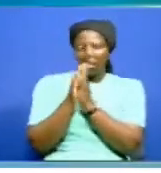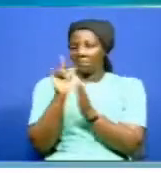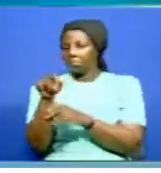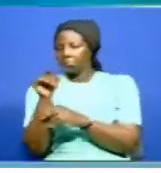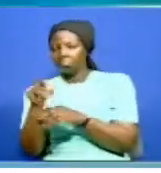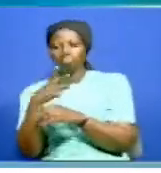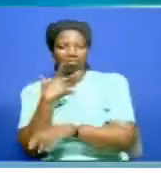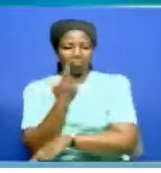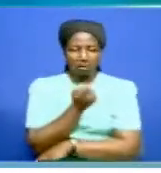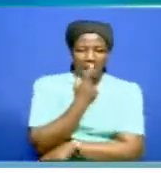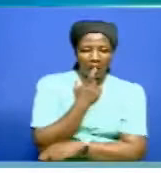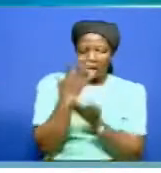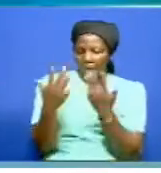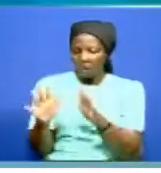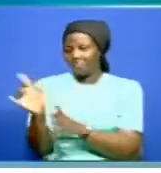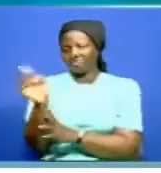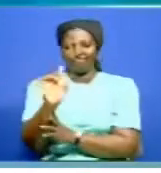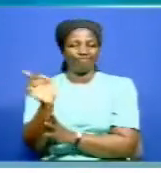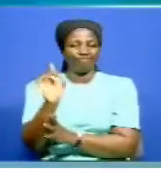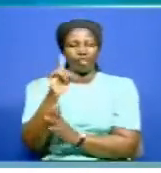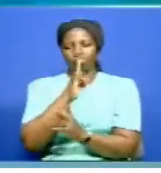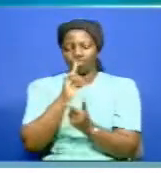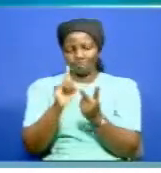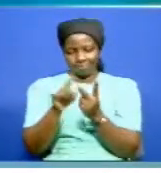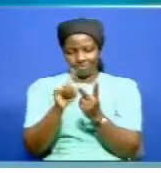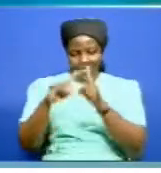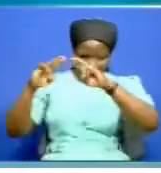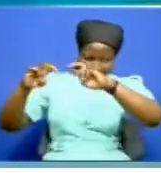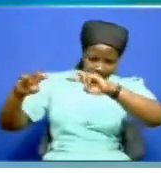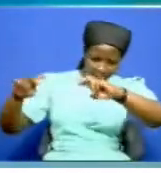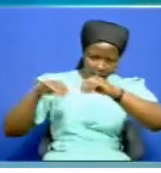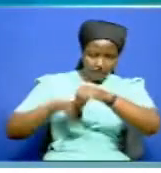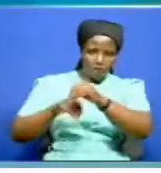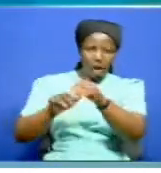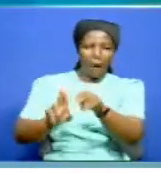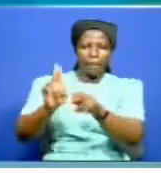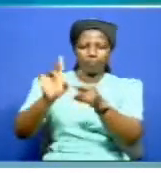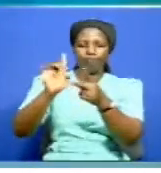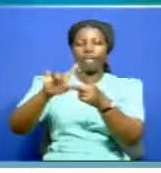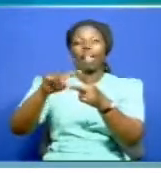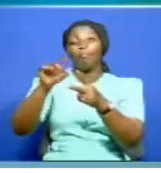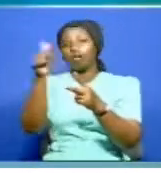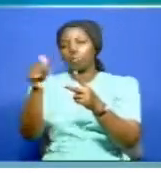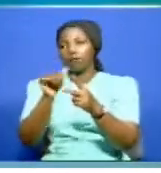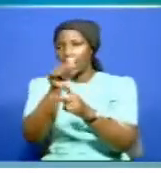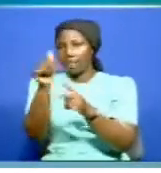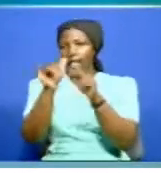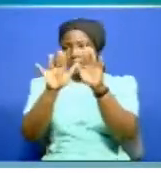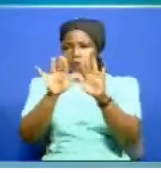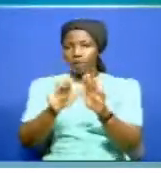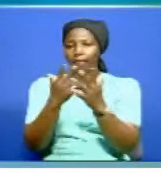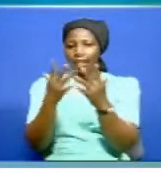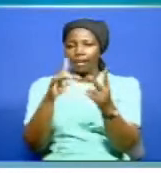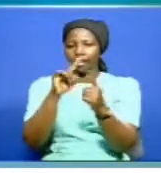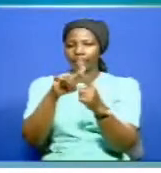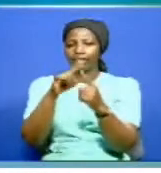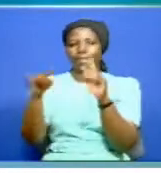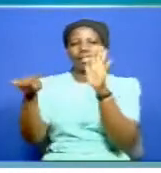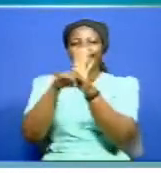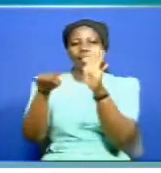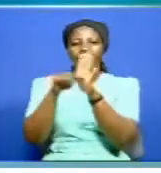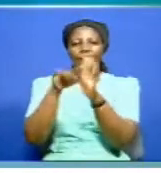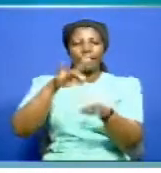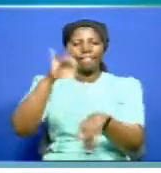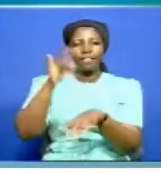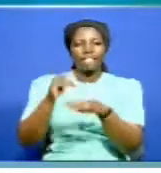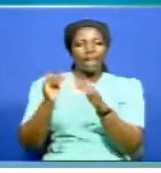tracking, track and trace, right? And then the second one is another important thing. The adverse events following immunization